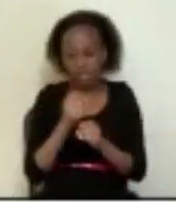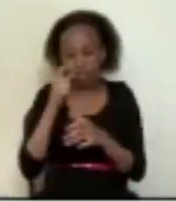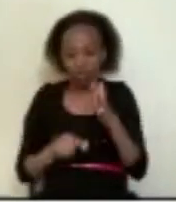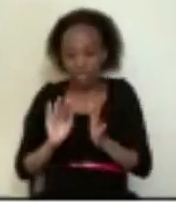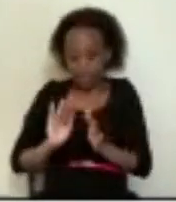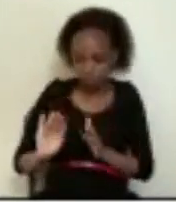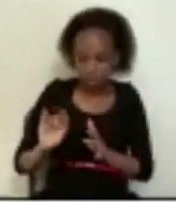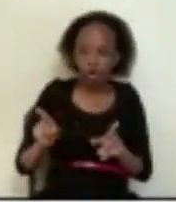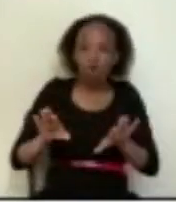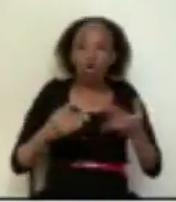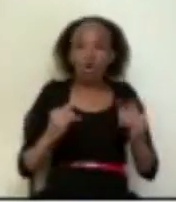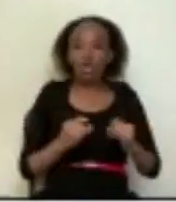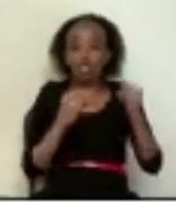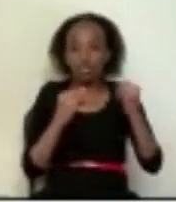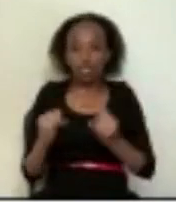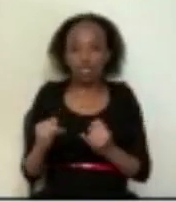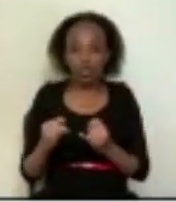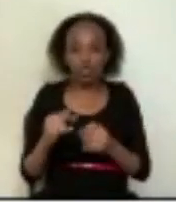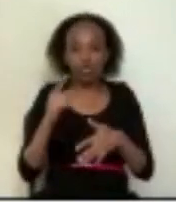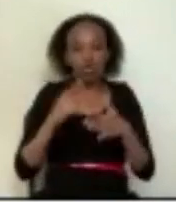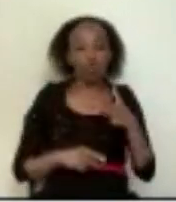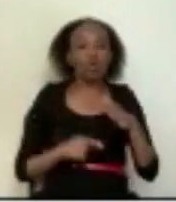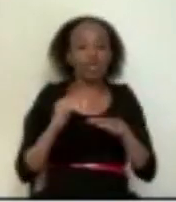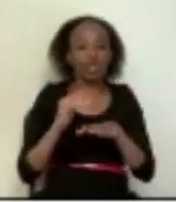or introduced what it calls a